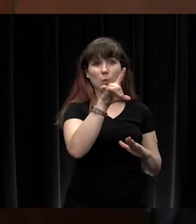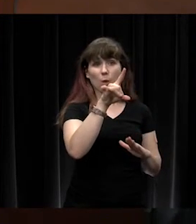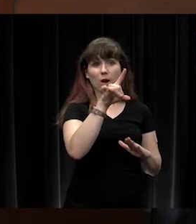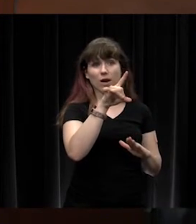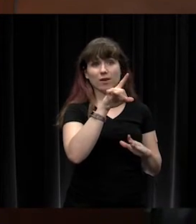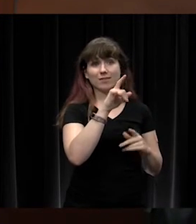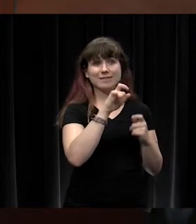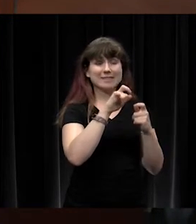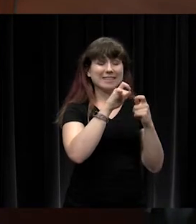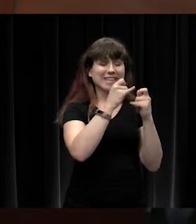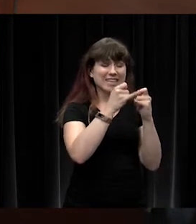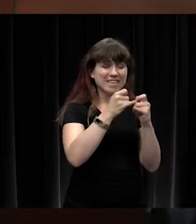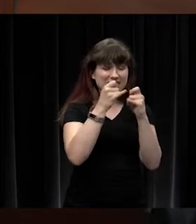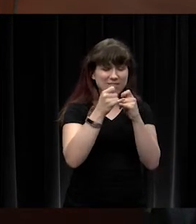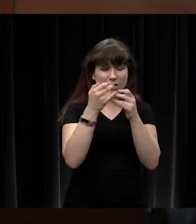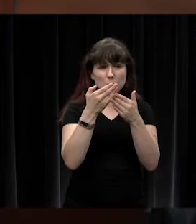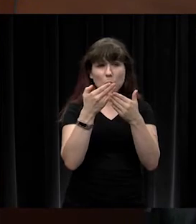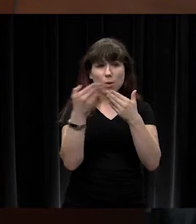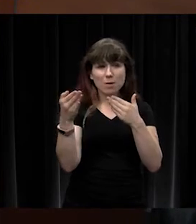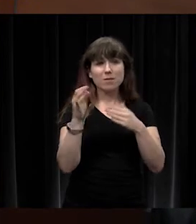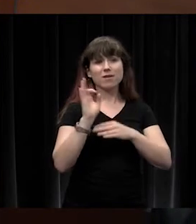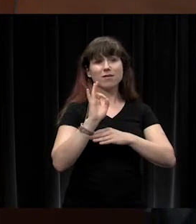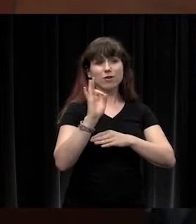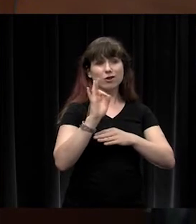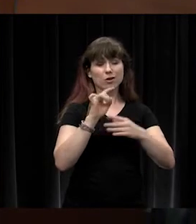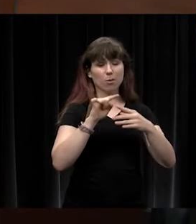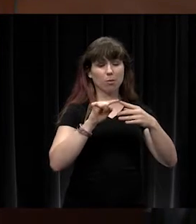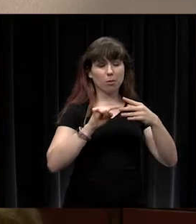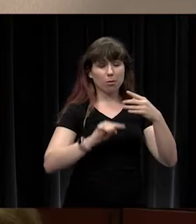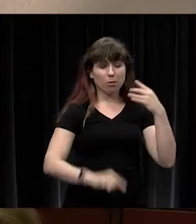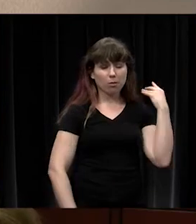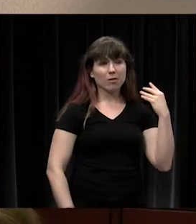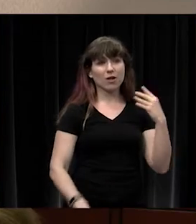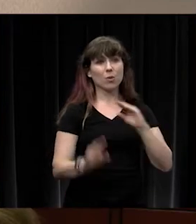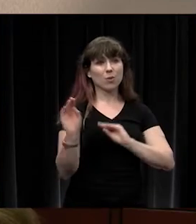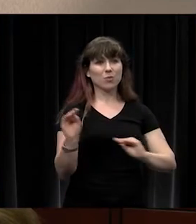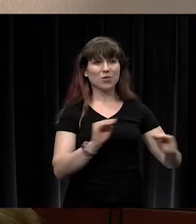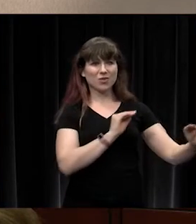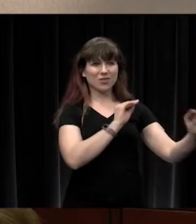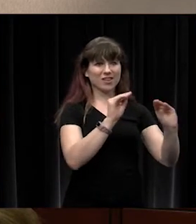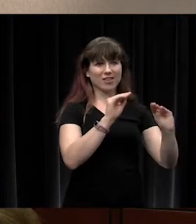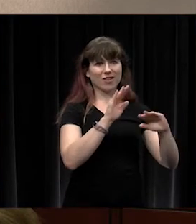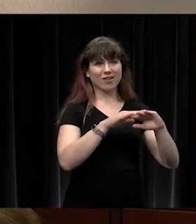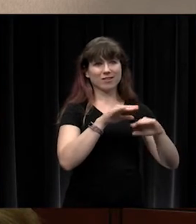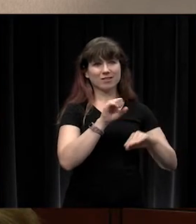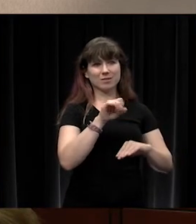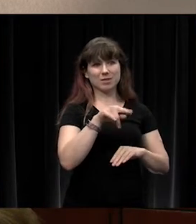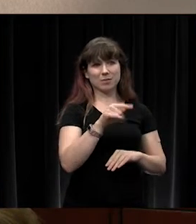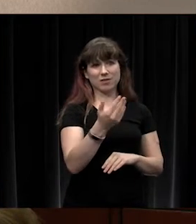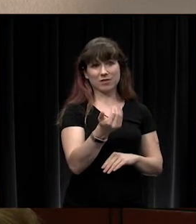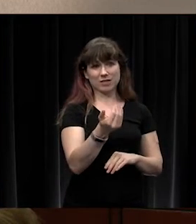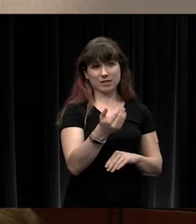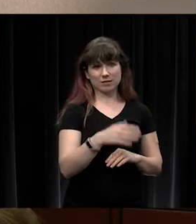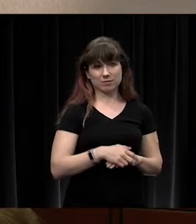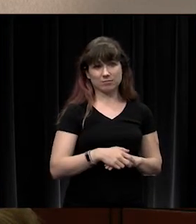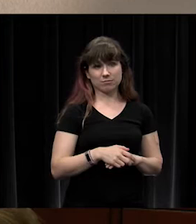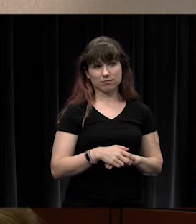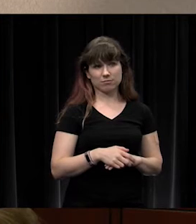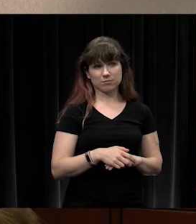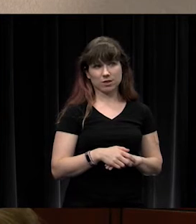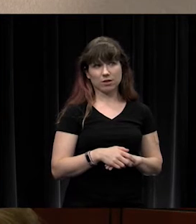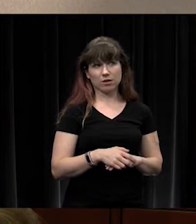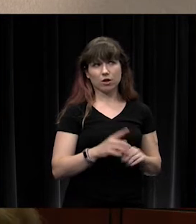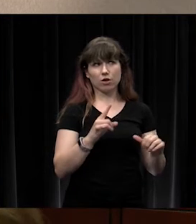equipment and furniture that will start moving into the building on December 15th on the third floor, the first week